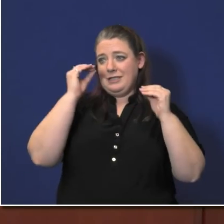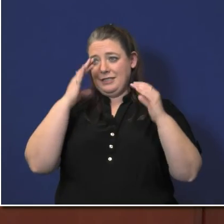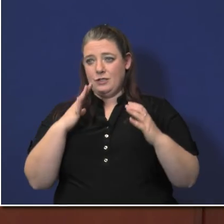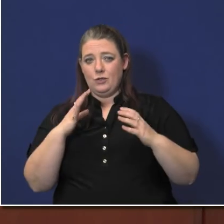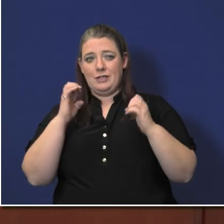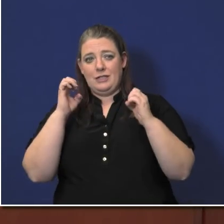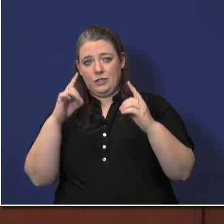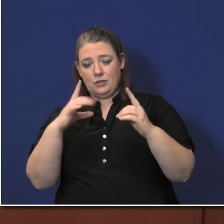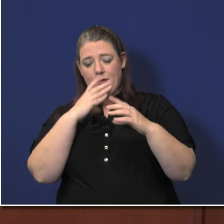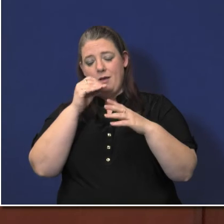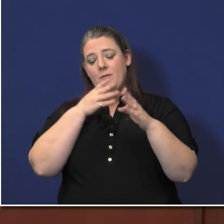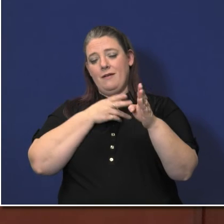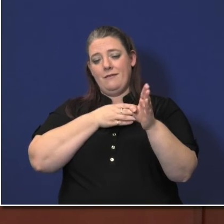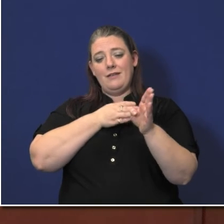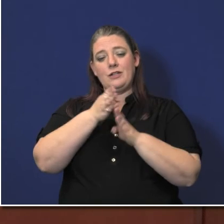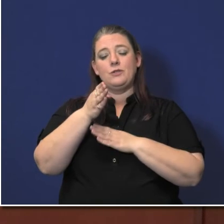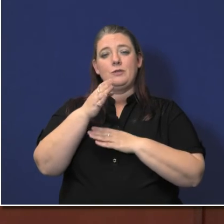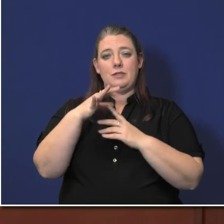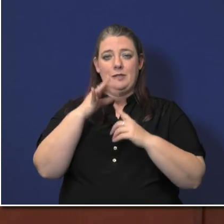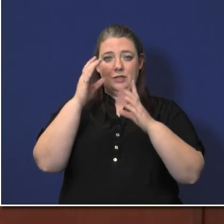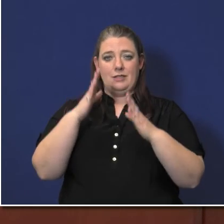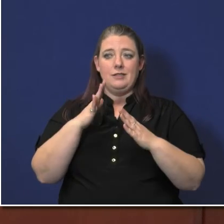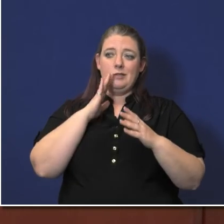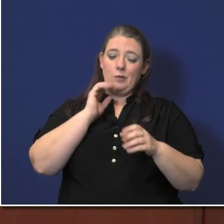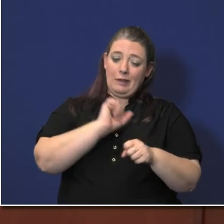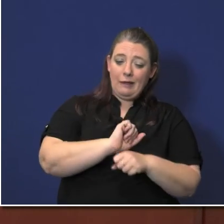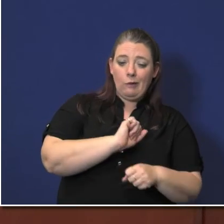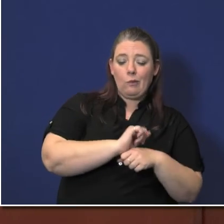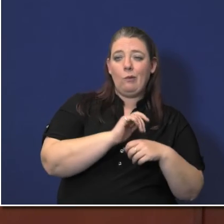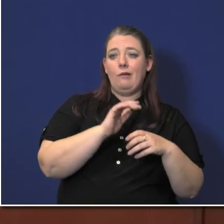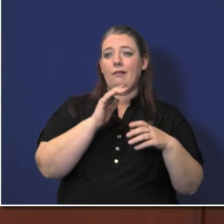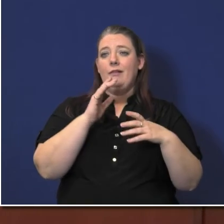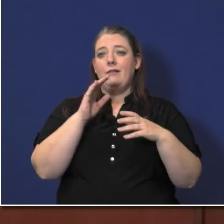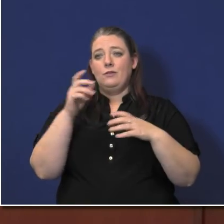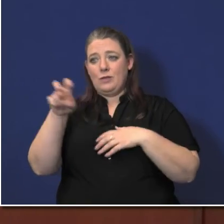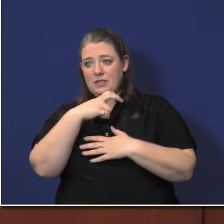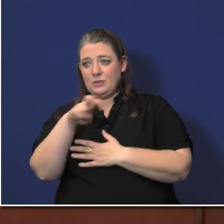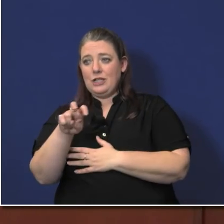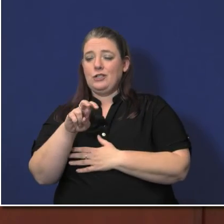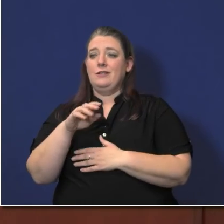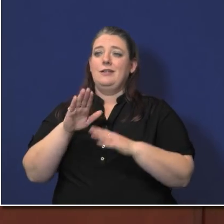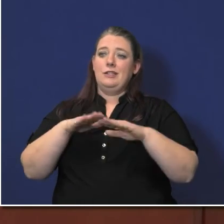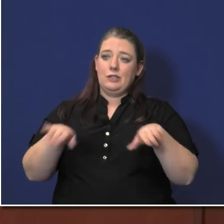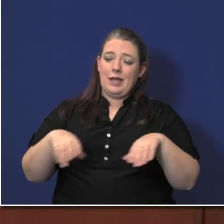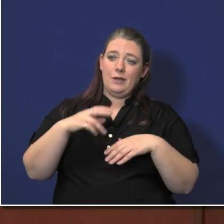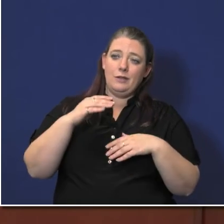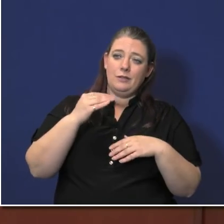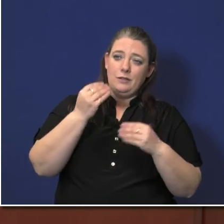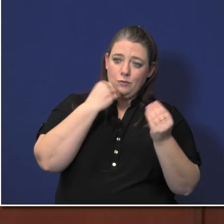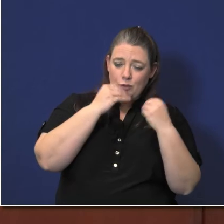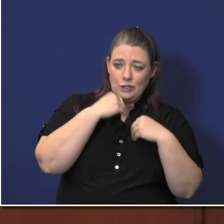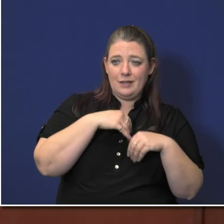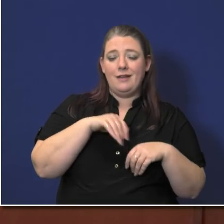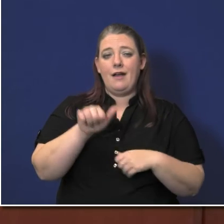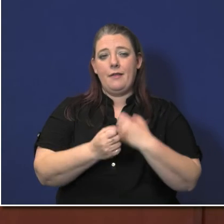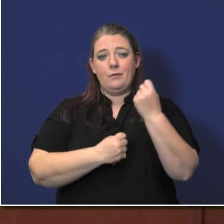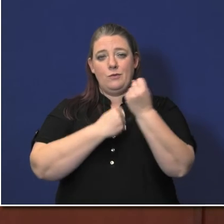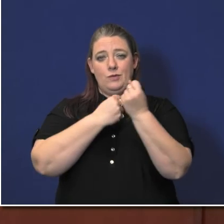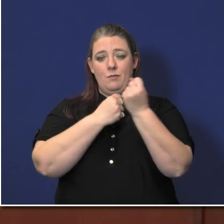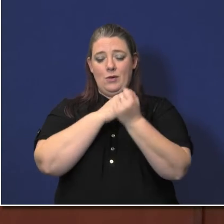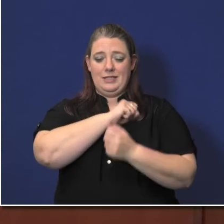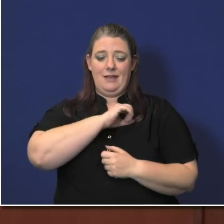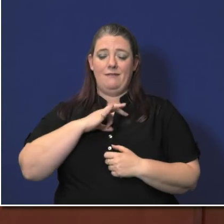professional specialists to clerical, maintenance, transportation, child nutrition, security, and other support staff